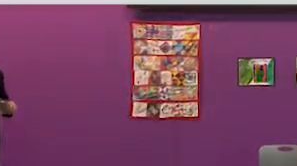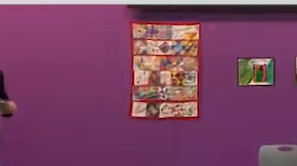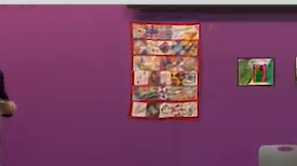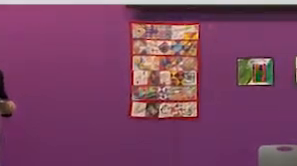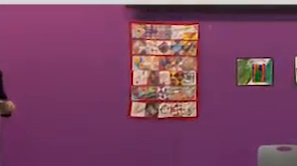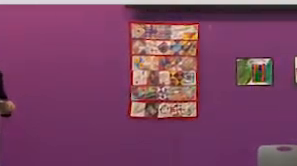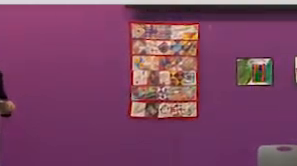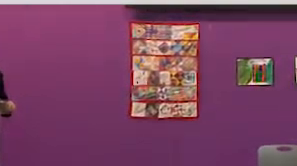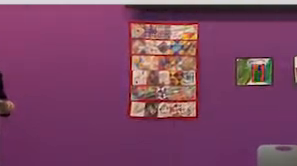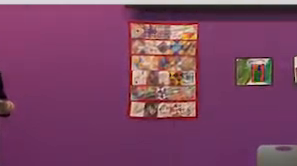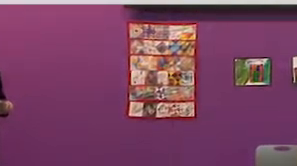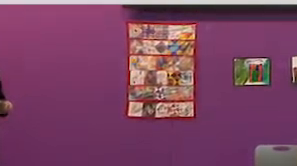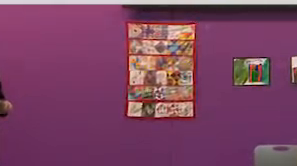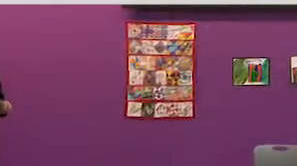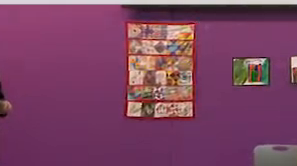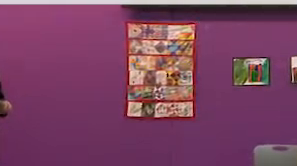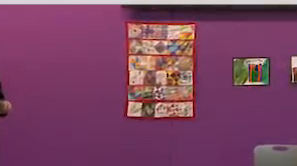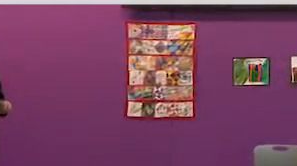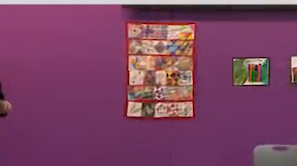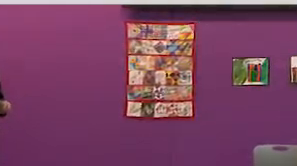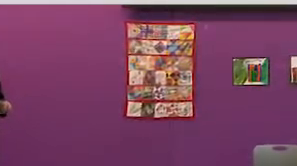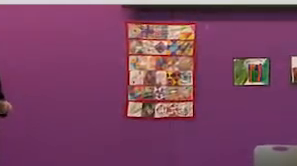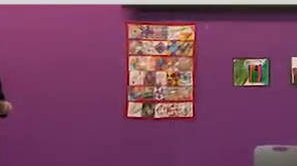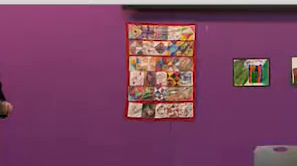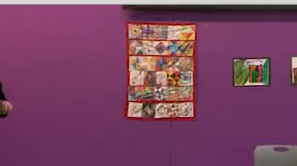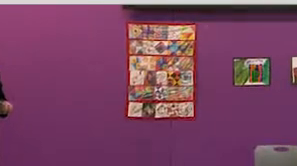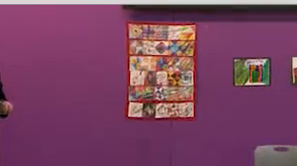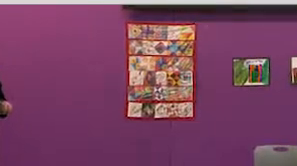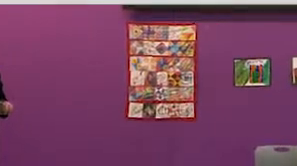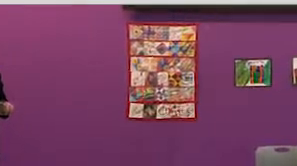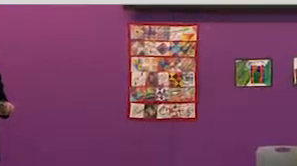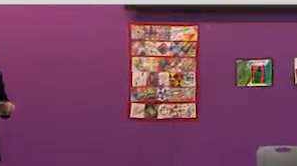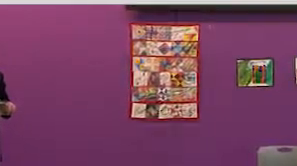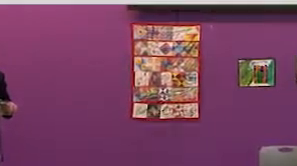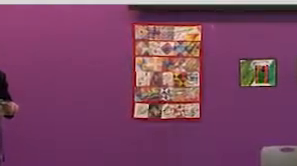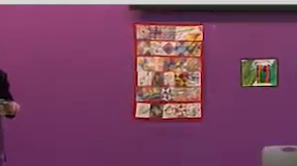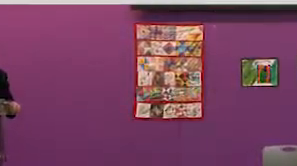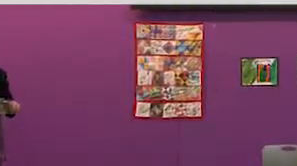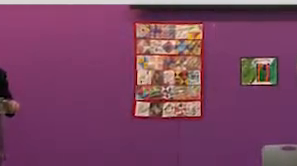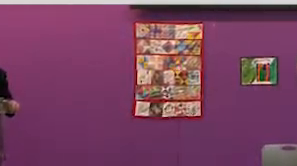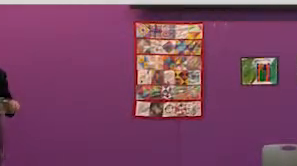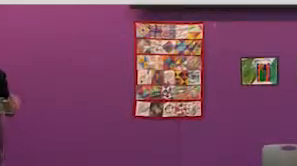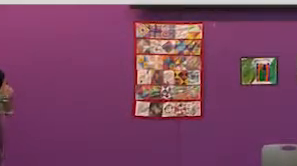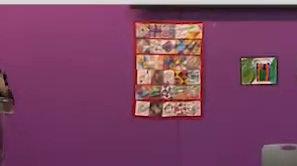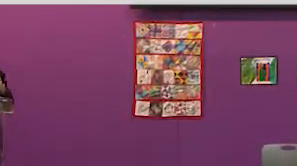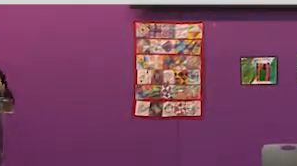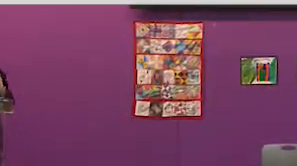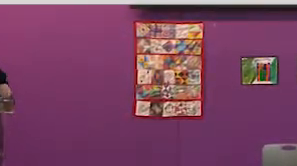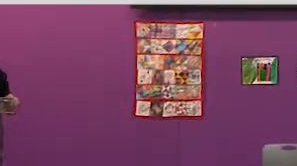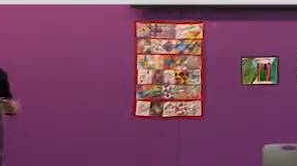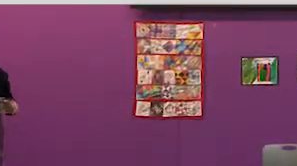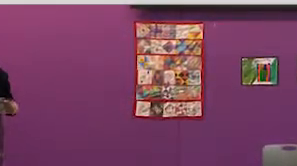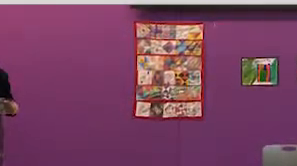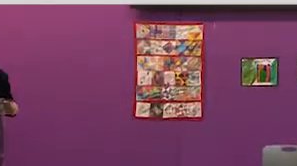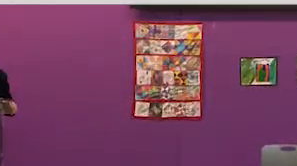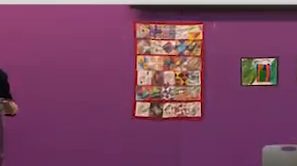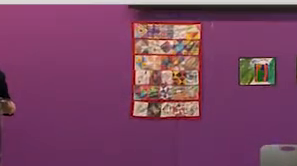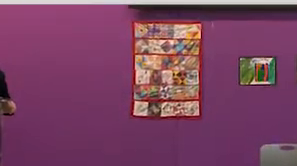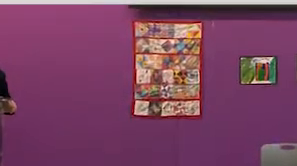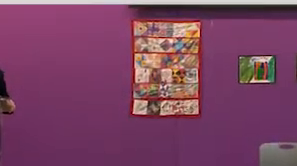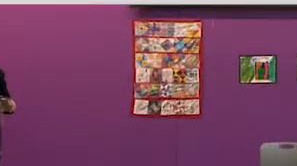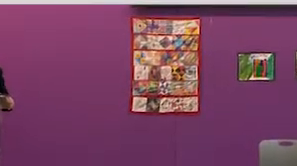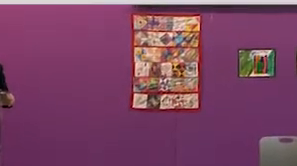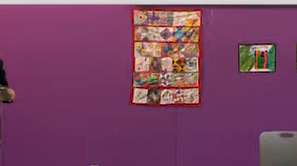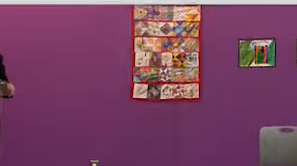you, for being here tonight. My name is Anna Smith, and I have the privilege of serving as our interim Deputy Mayor for Education. And I'm excited to tell you about